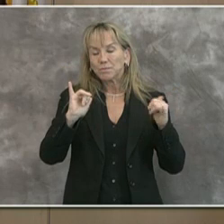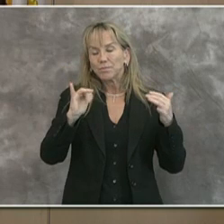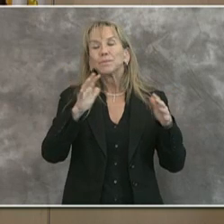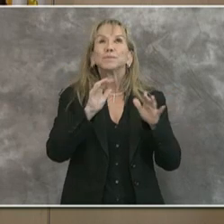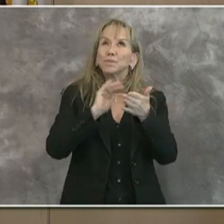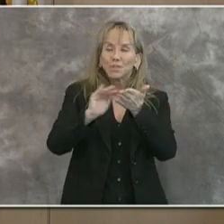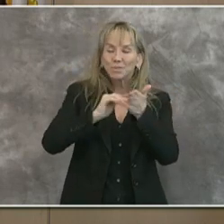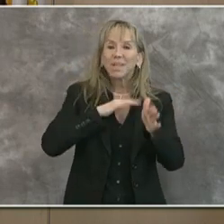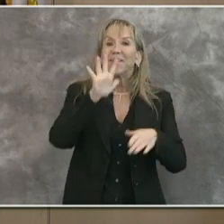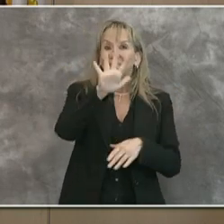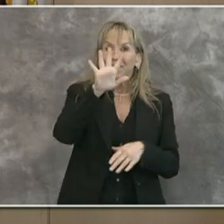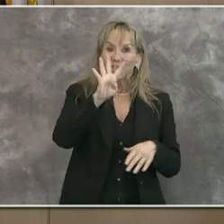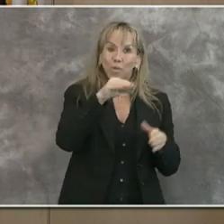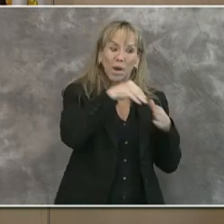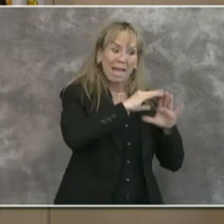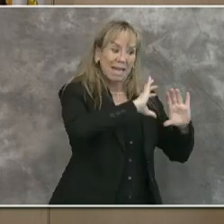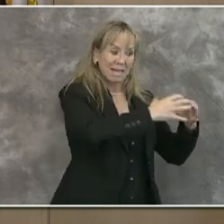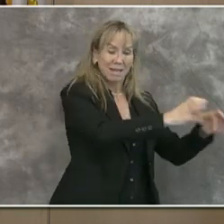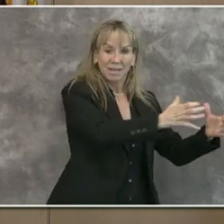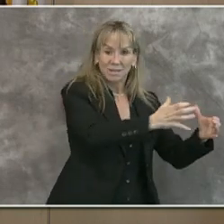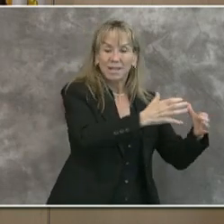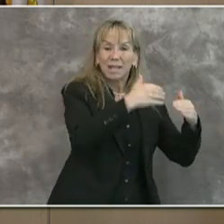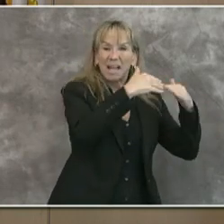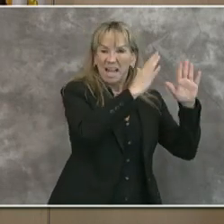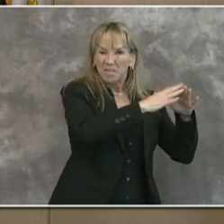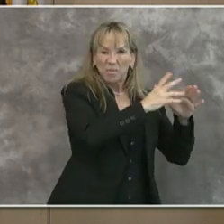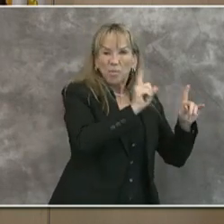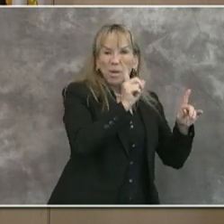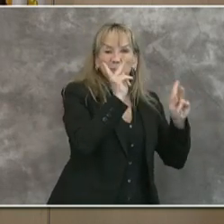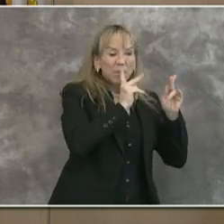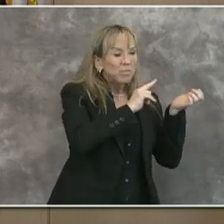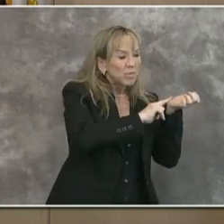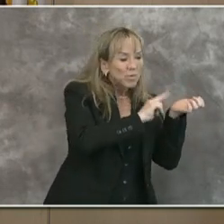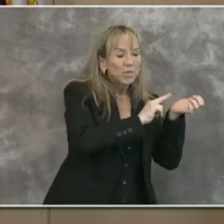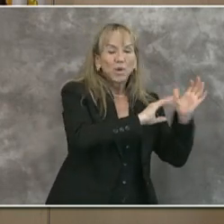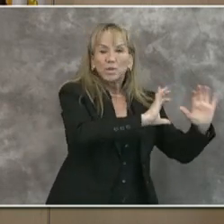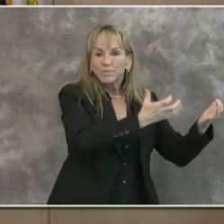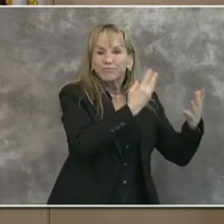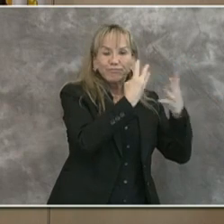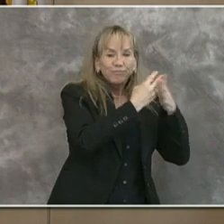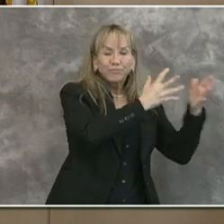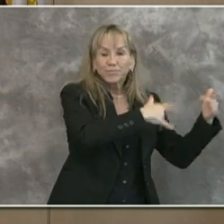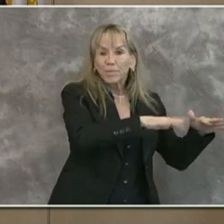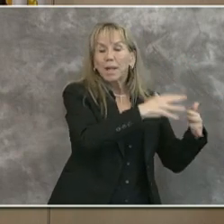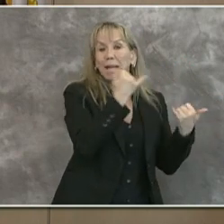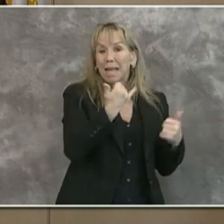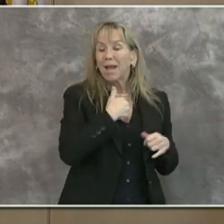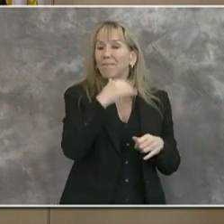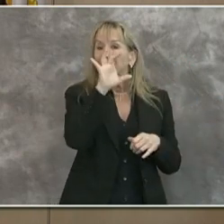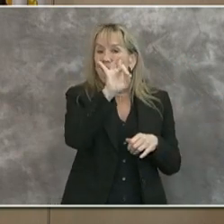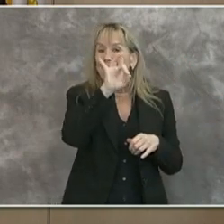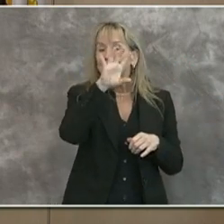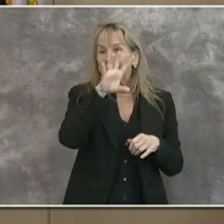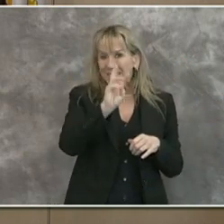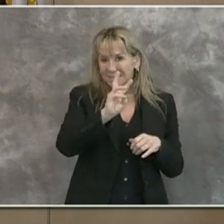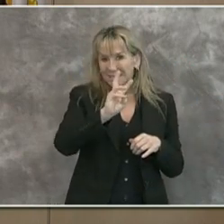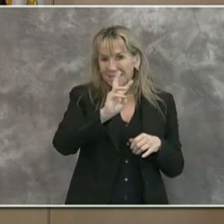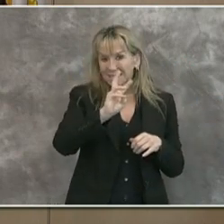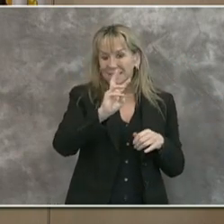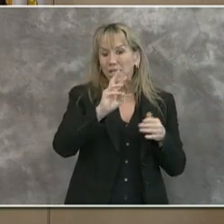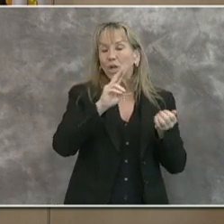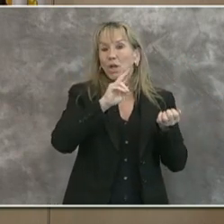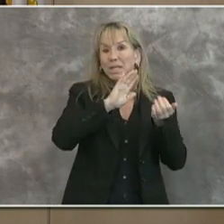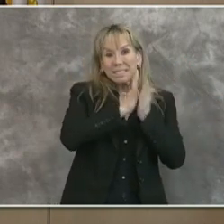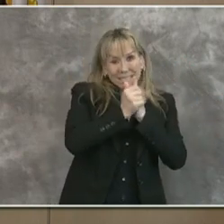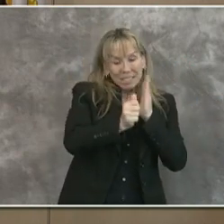congregate facilities. 23 are in skilled nursing facilities, and we have a total of 86 skilled nursing facilities in San